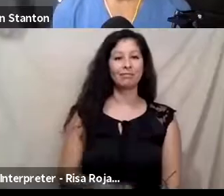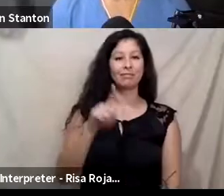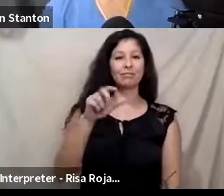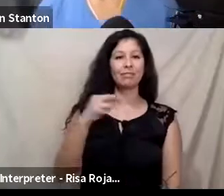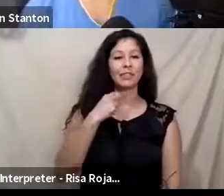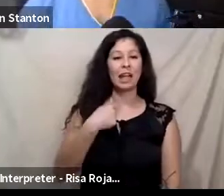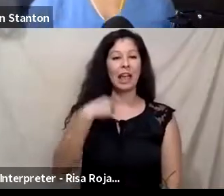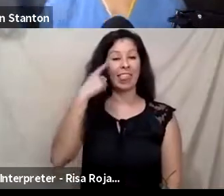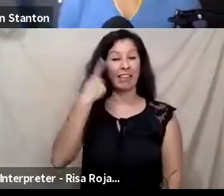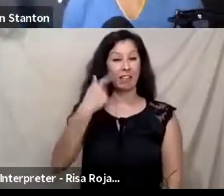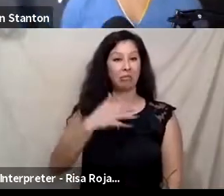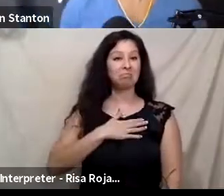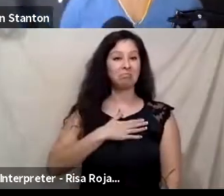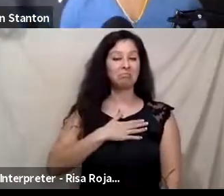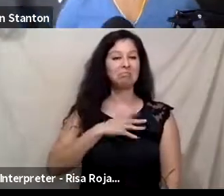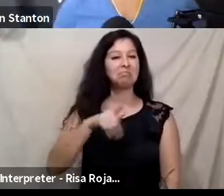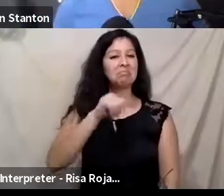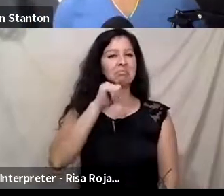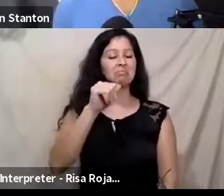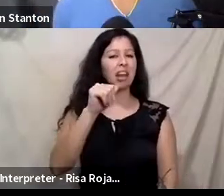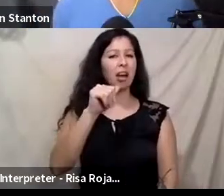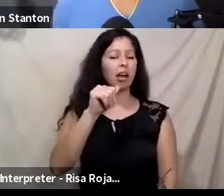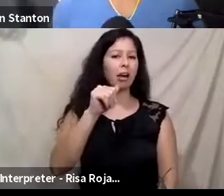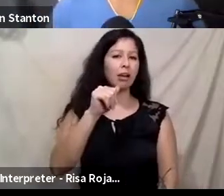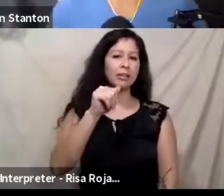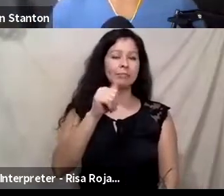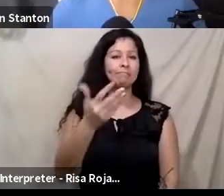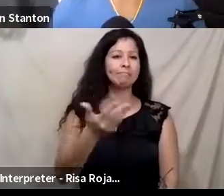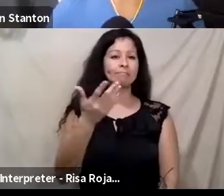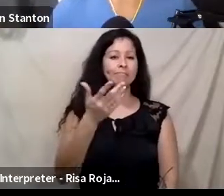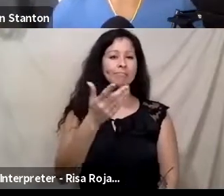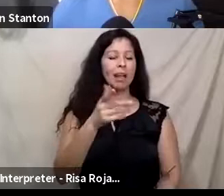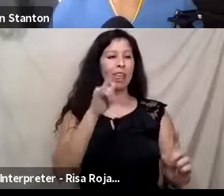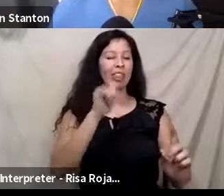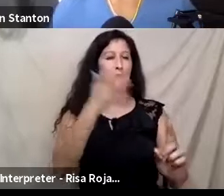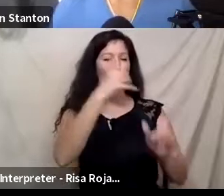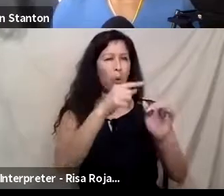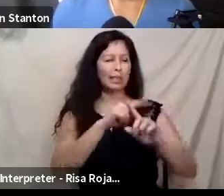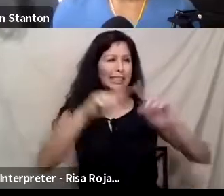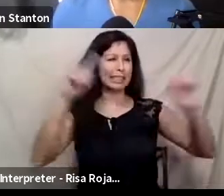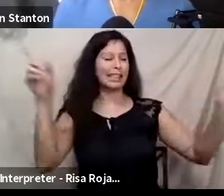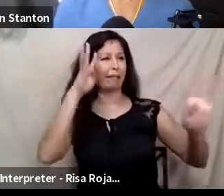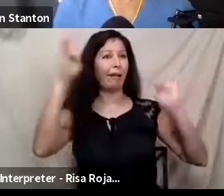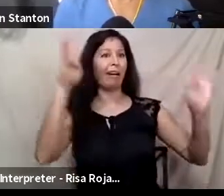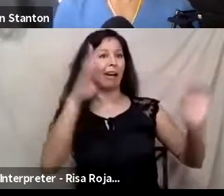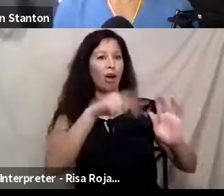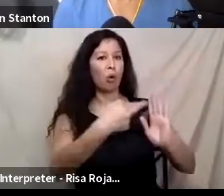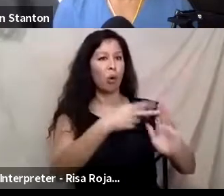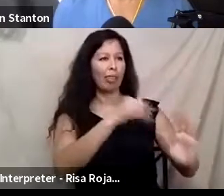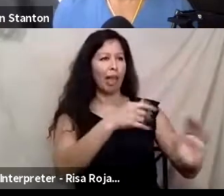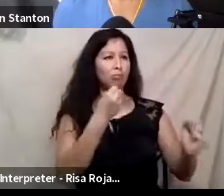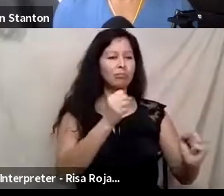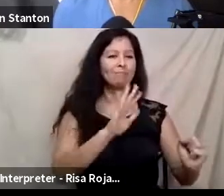I think for me, it's not as much how incredibly different or innovative the role was, but